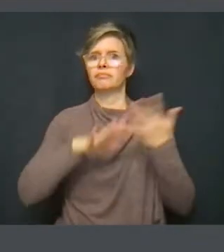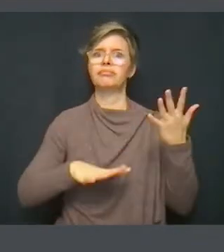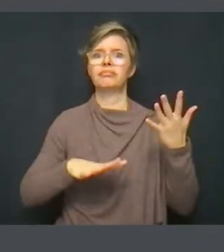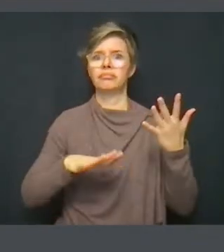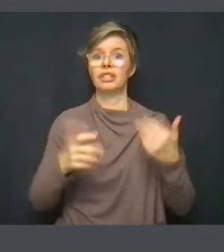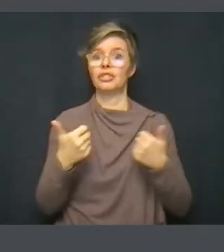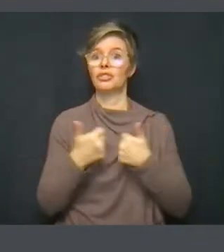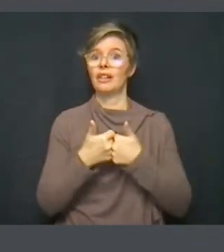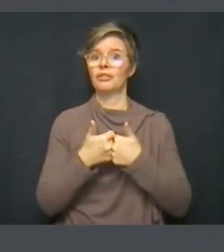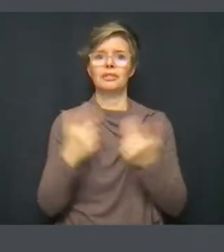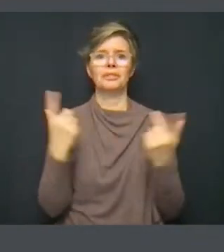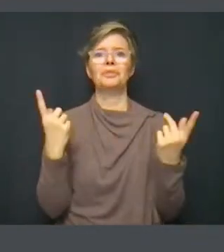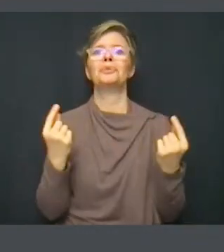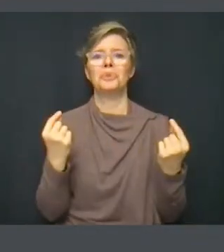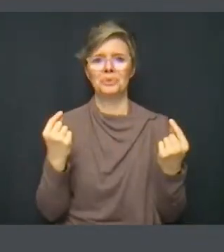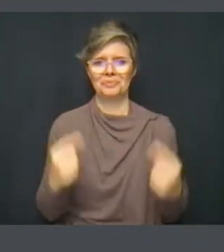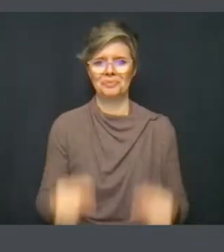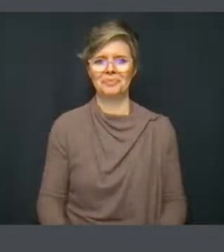right?